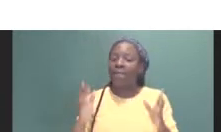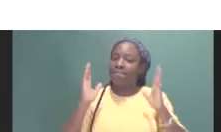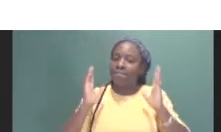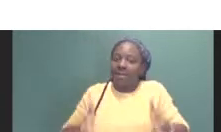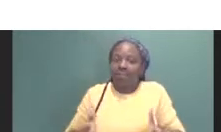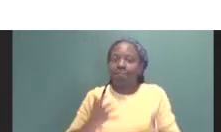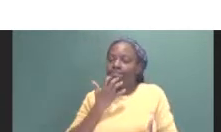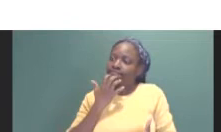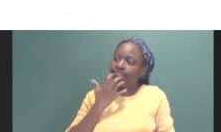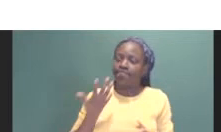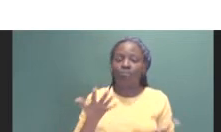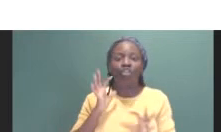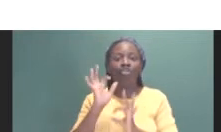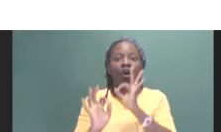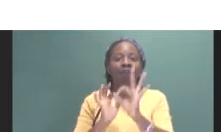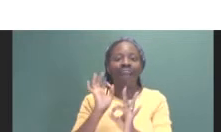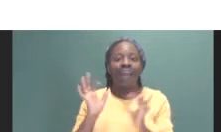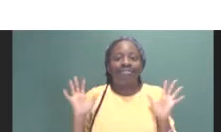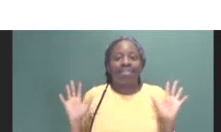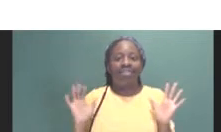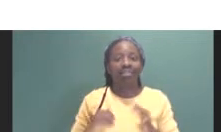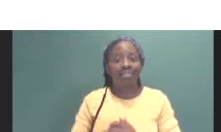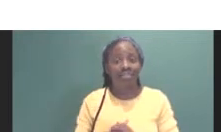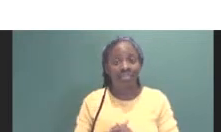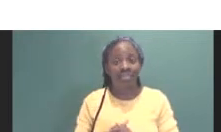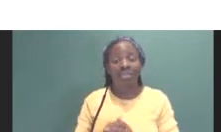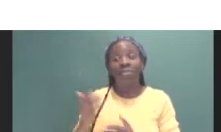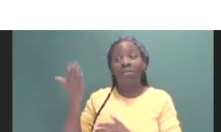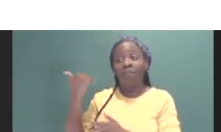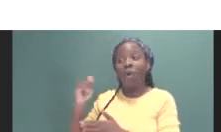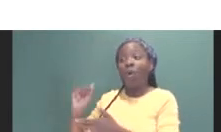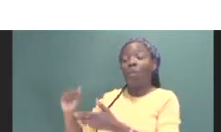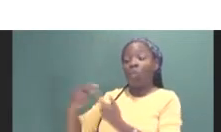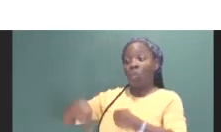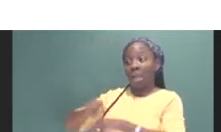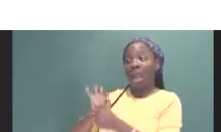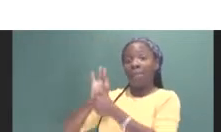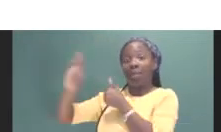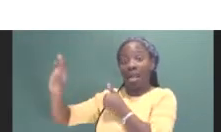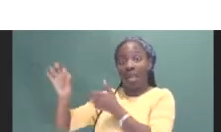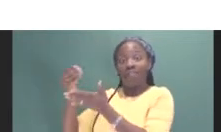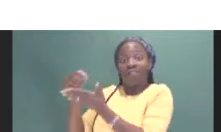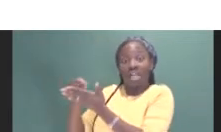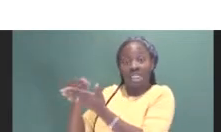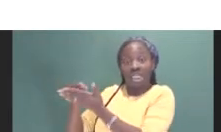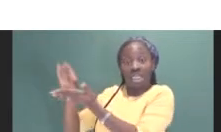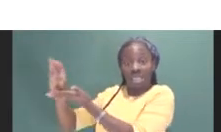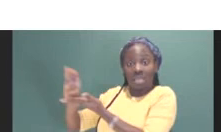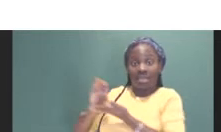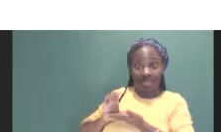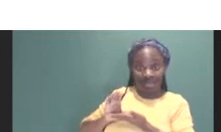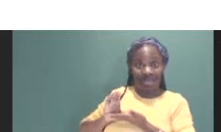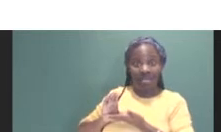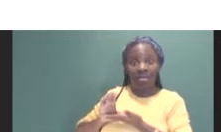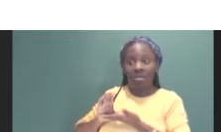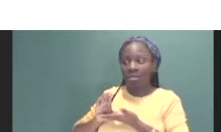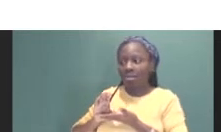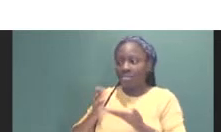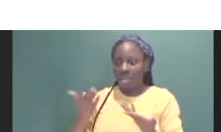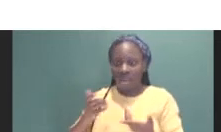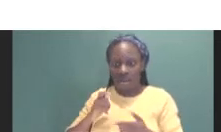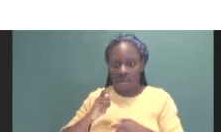the time. So when we applied for the funding in that, we were really confined